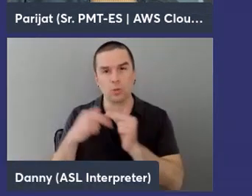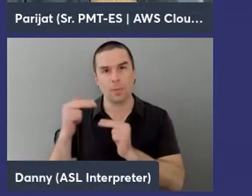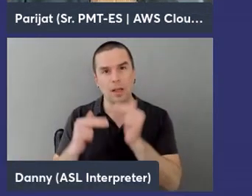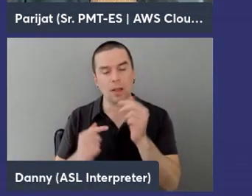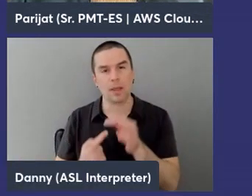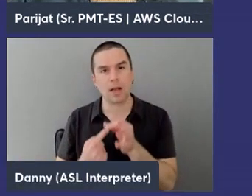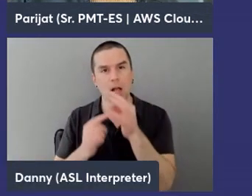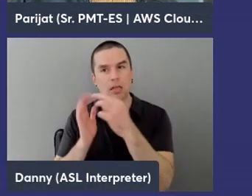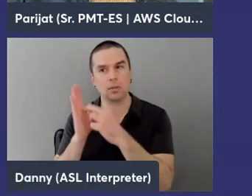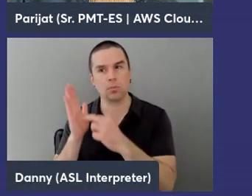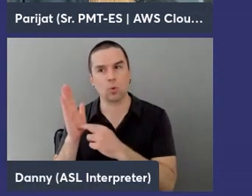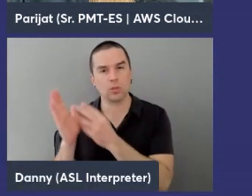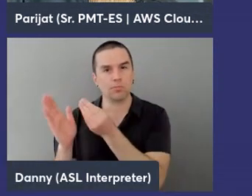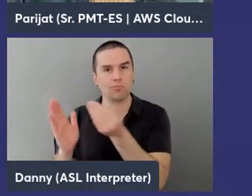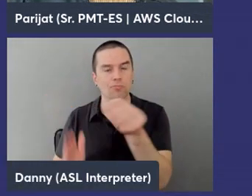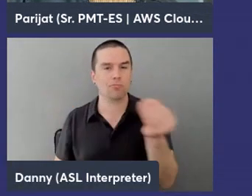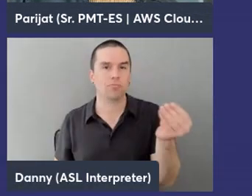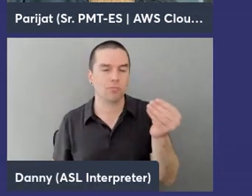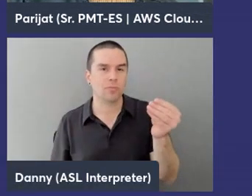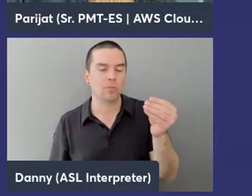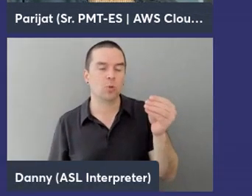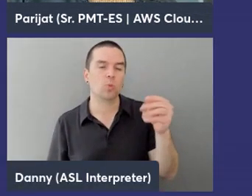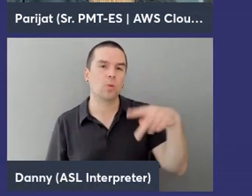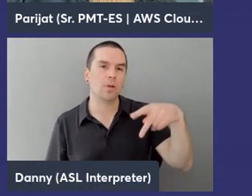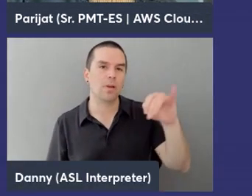pipeline to check your SAM template before it gets deployed?